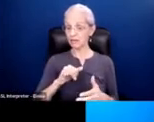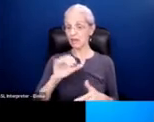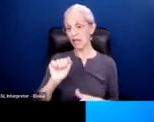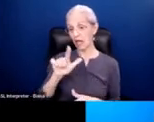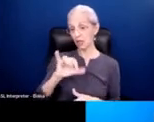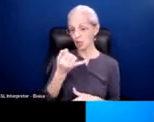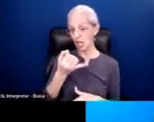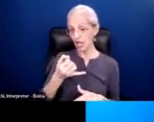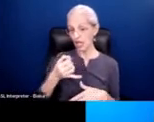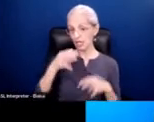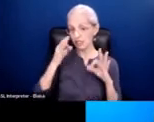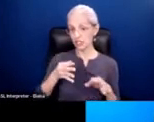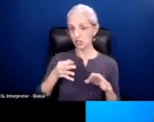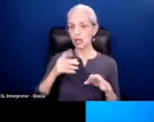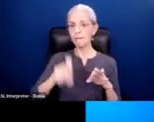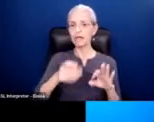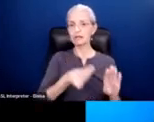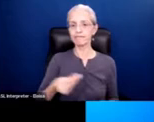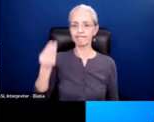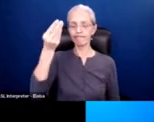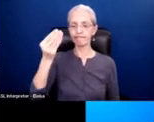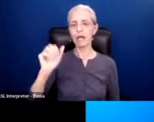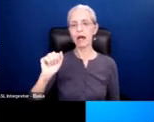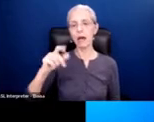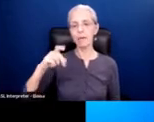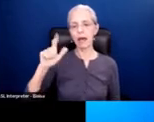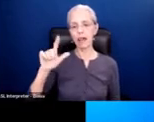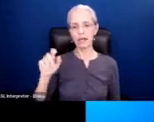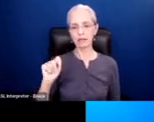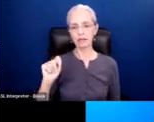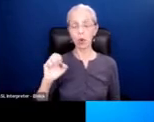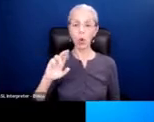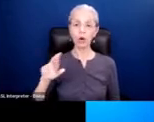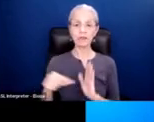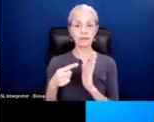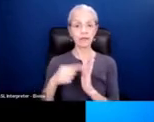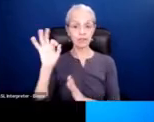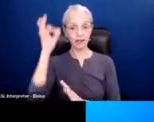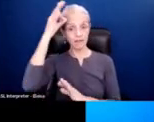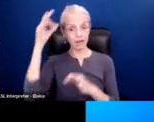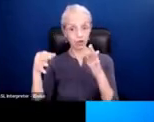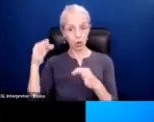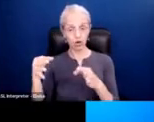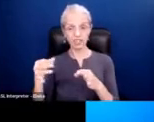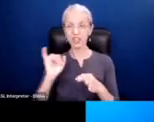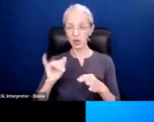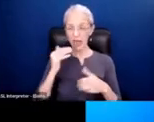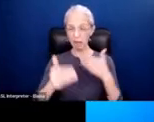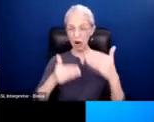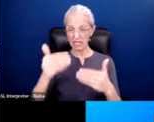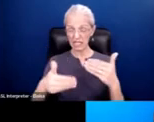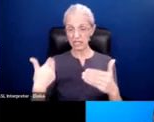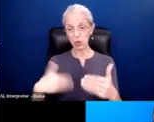division or in some cases, federal court. So you can see really where it is an arduous process, and